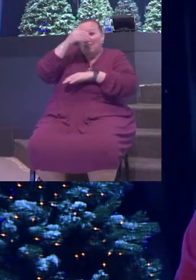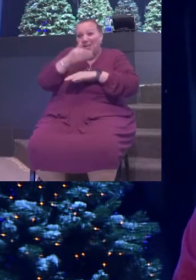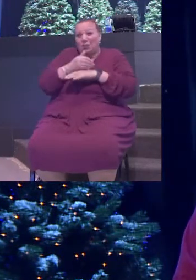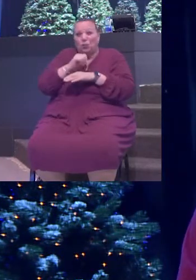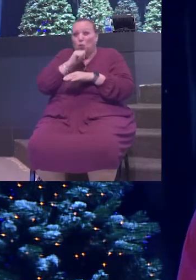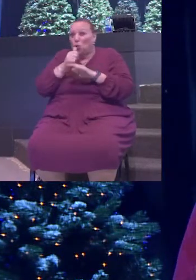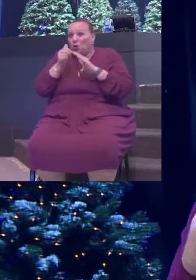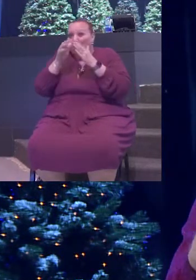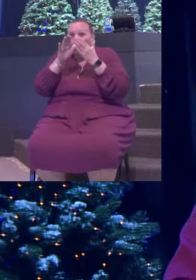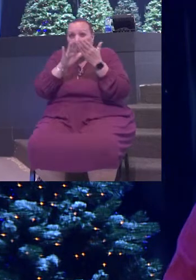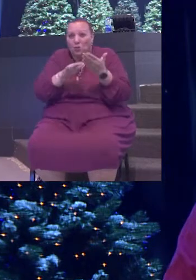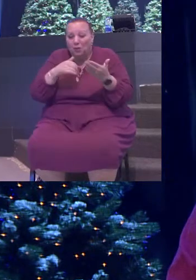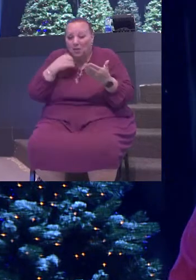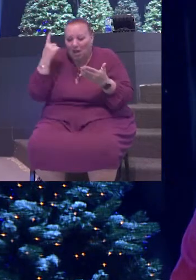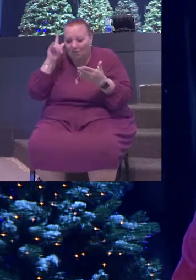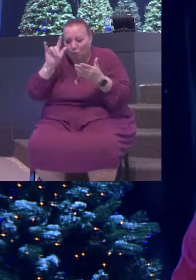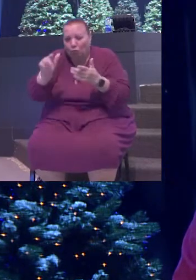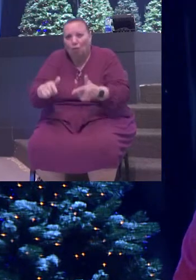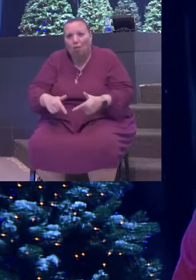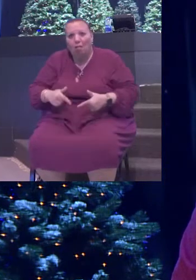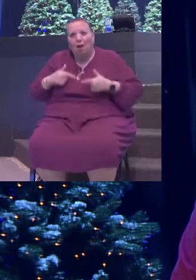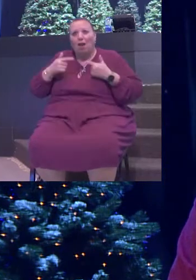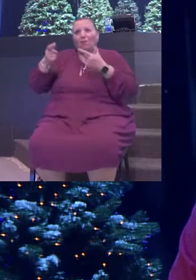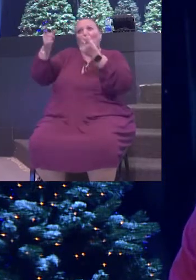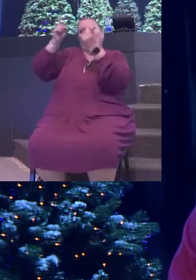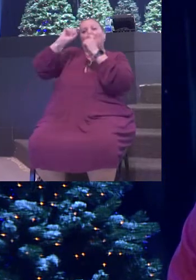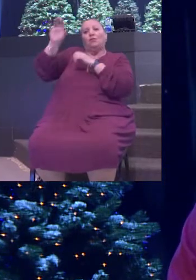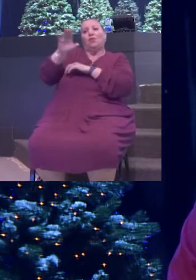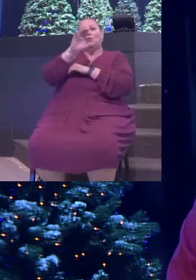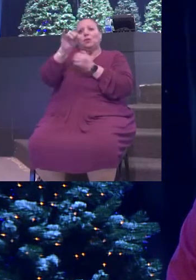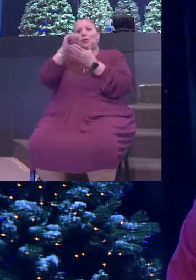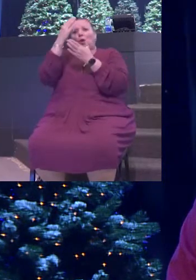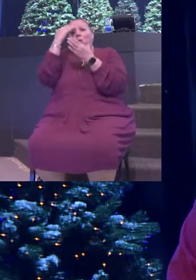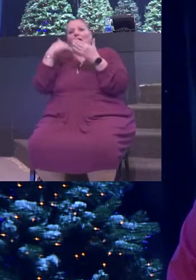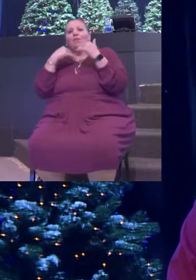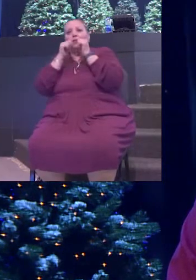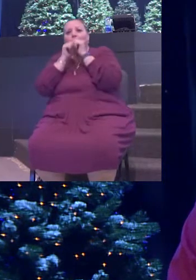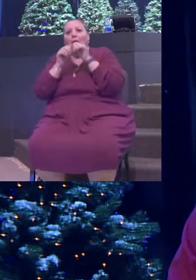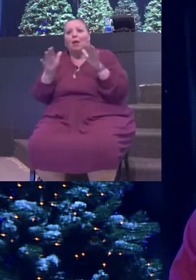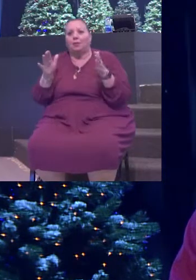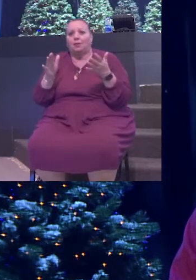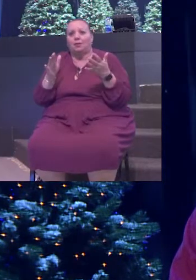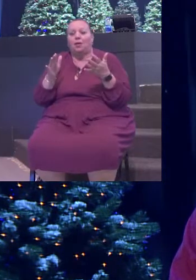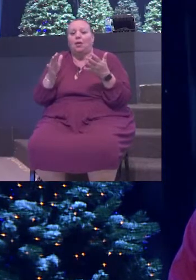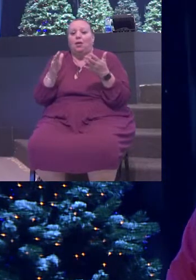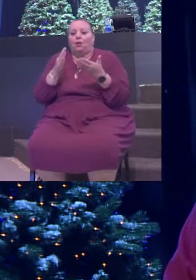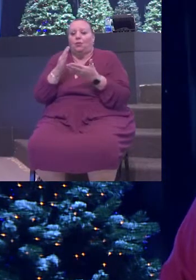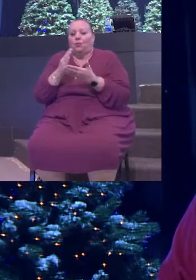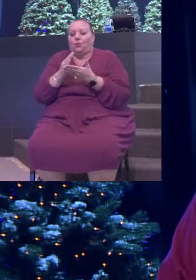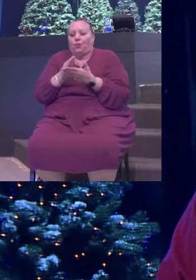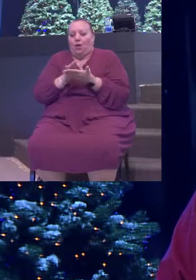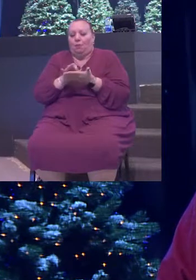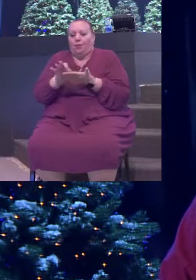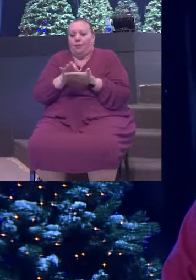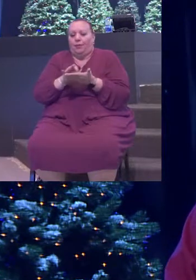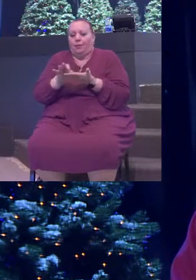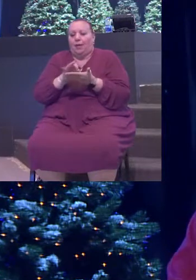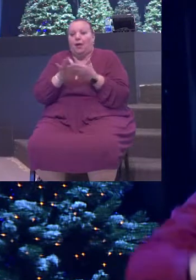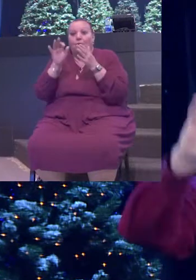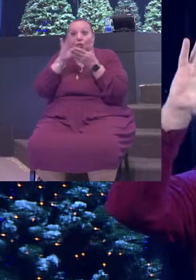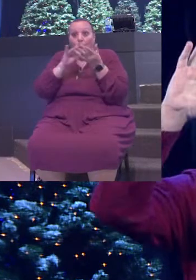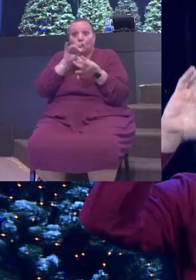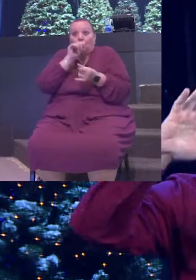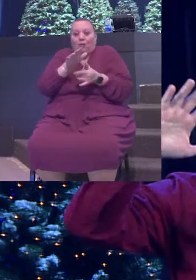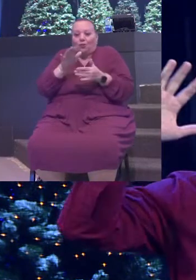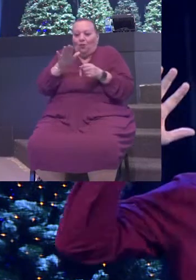have eternal life, the gift of Christmas. And that's why we have these blessings. And so we stop and count our spiritual blessings, and